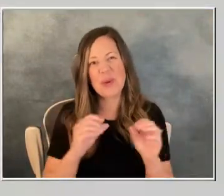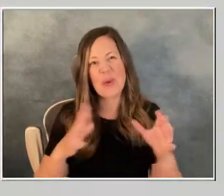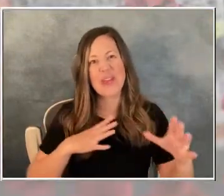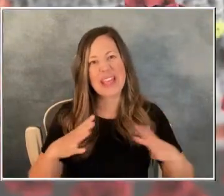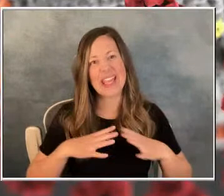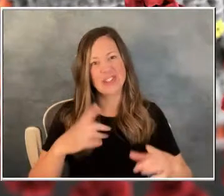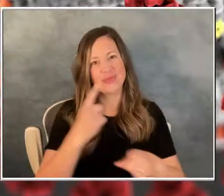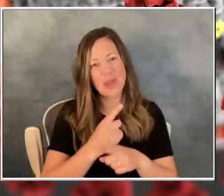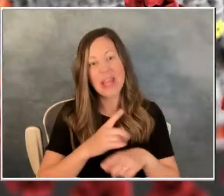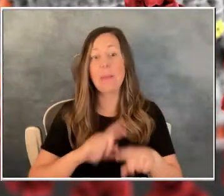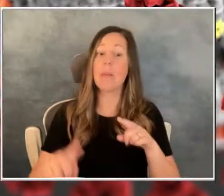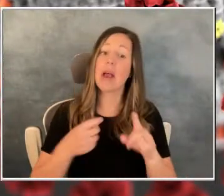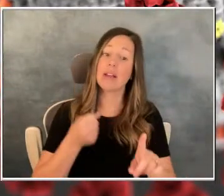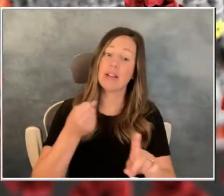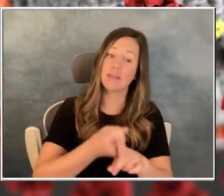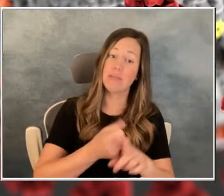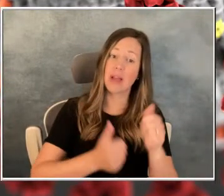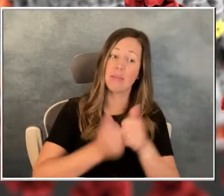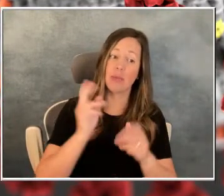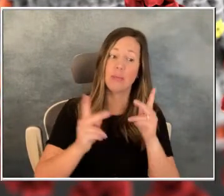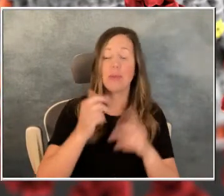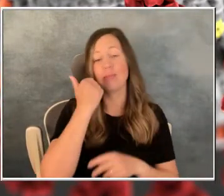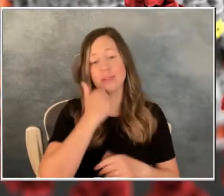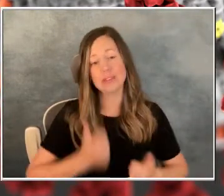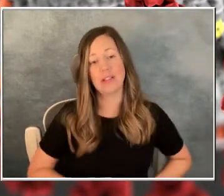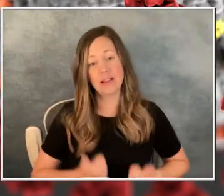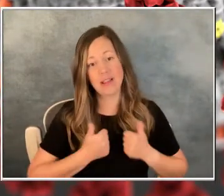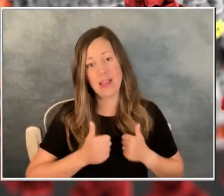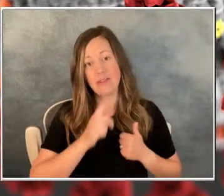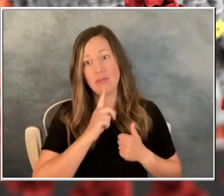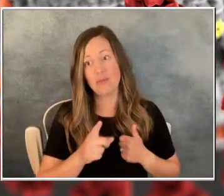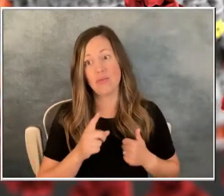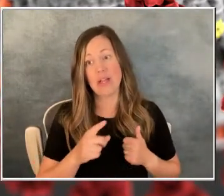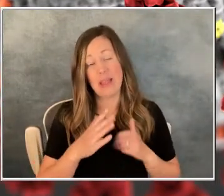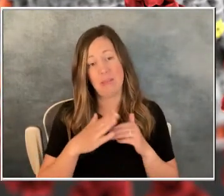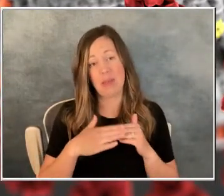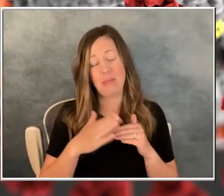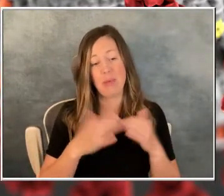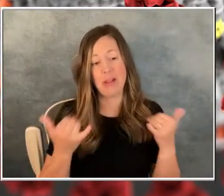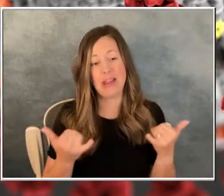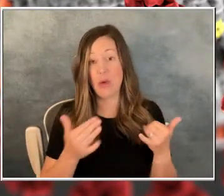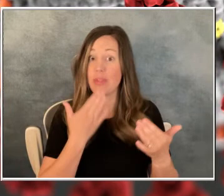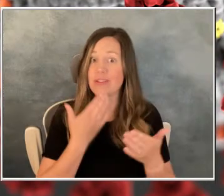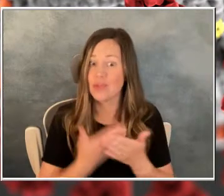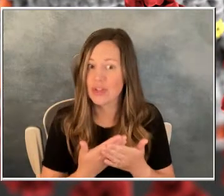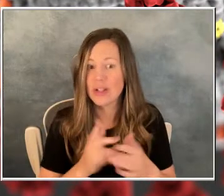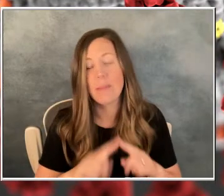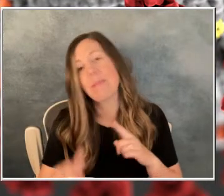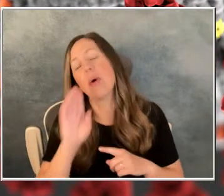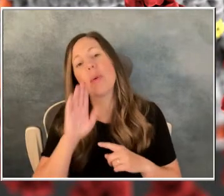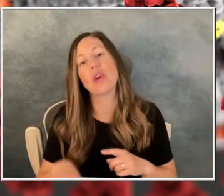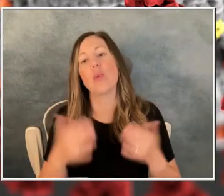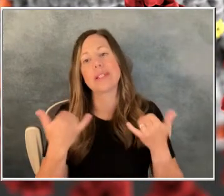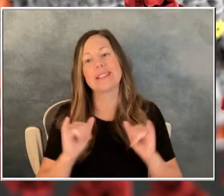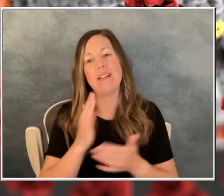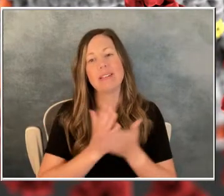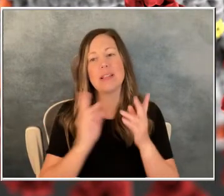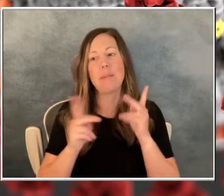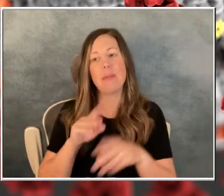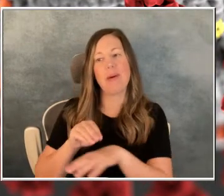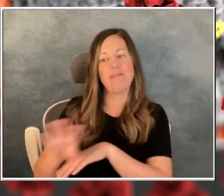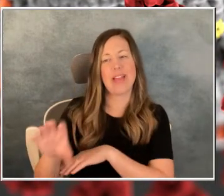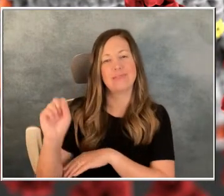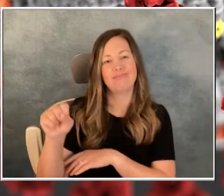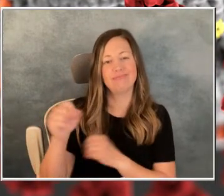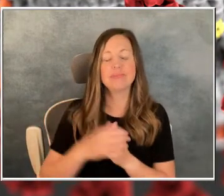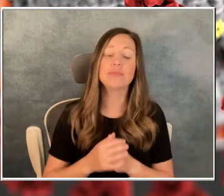most people's daily lives with that is extremely minimal. That is a good thing, but we know that there still are people that are affected. Right